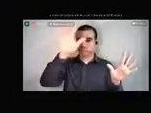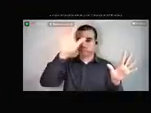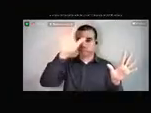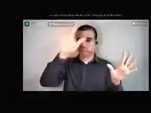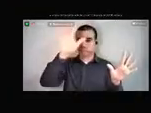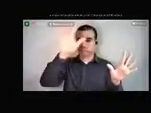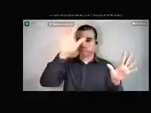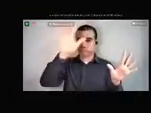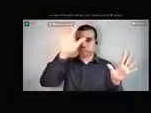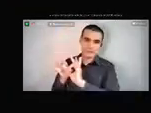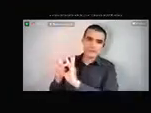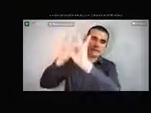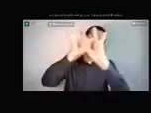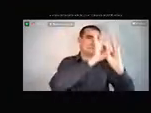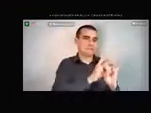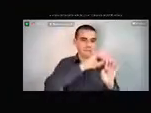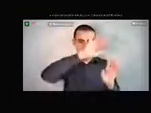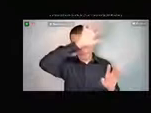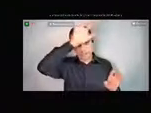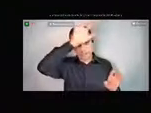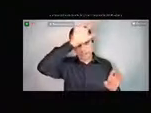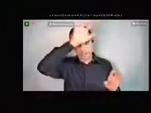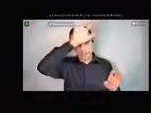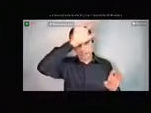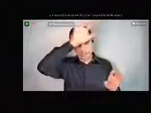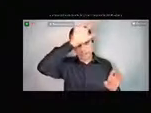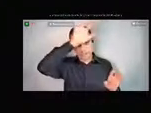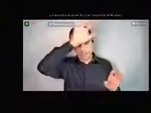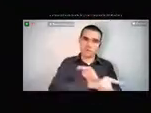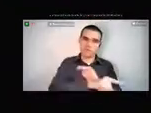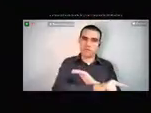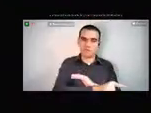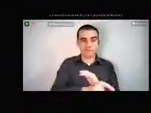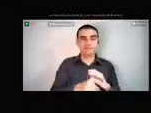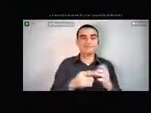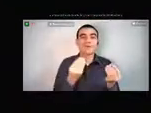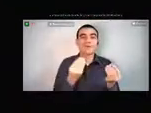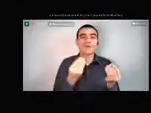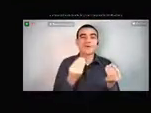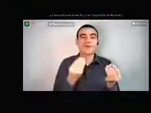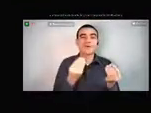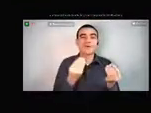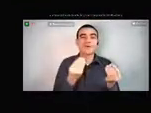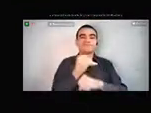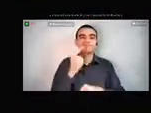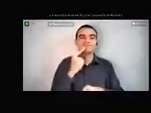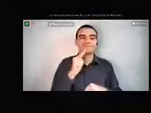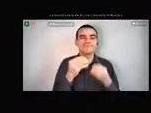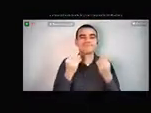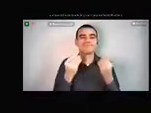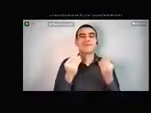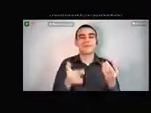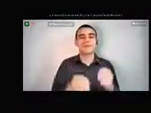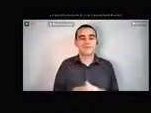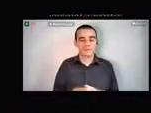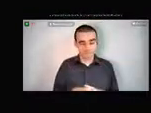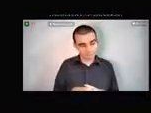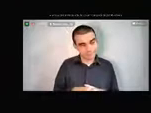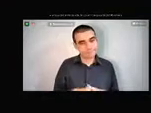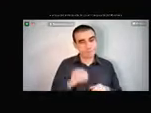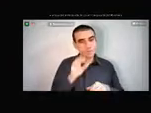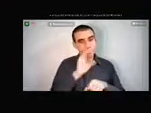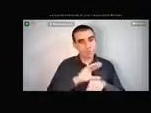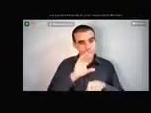And as Fernando said, it goes to the deep Amazon. When I don't have the connectivity, it's a very serious